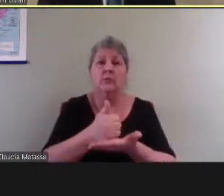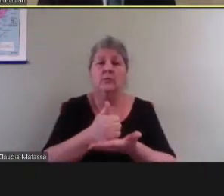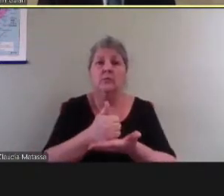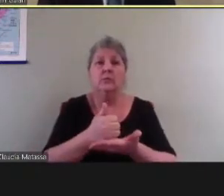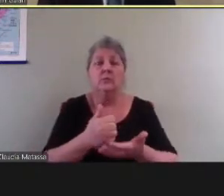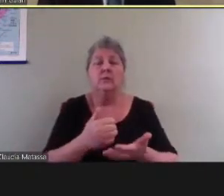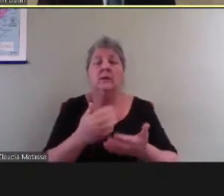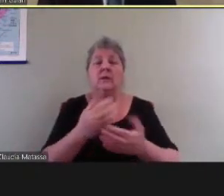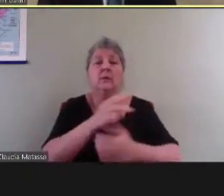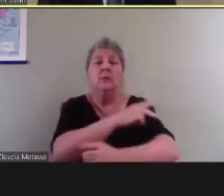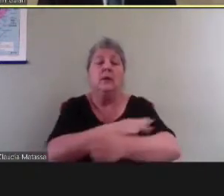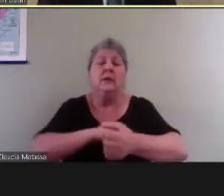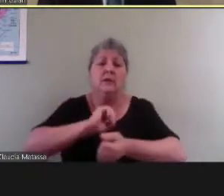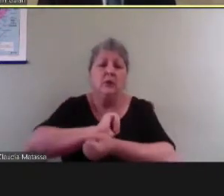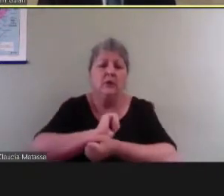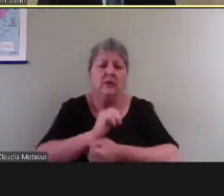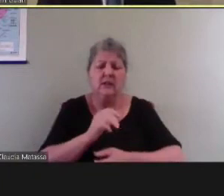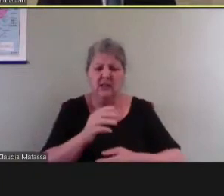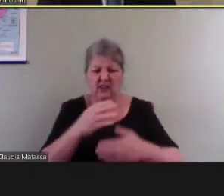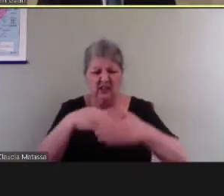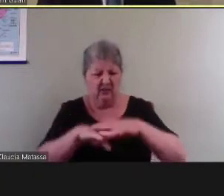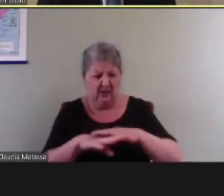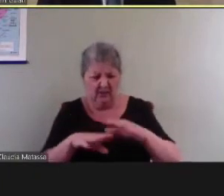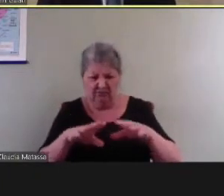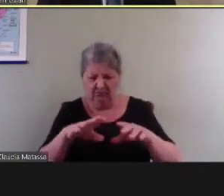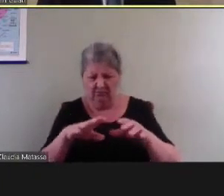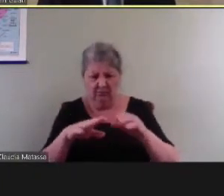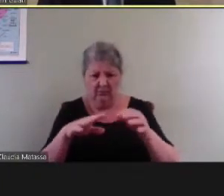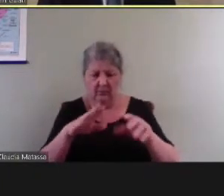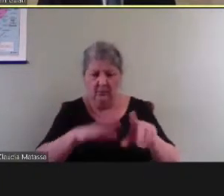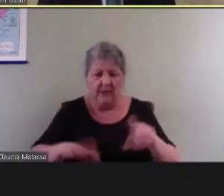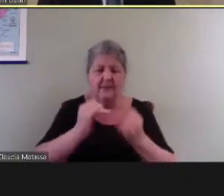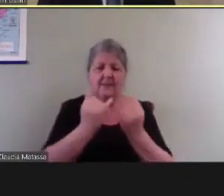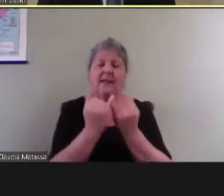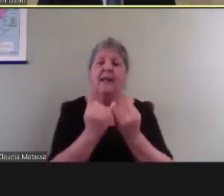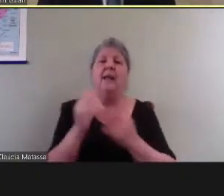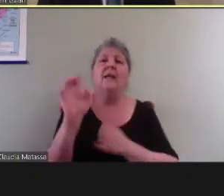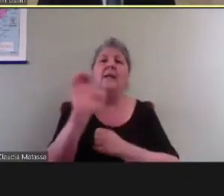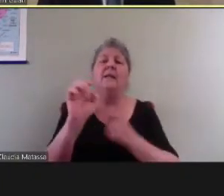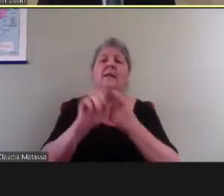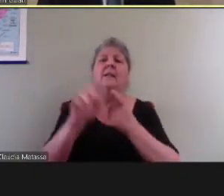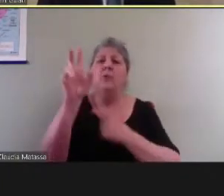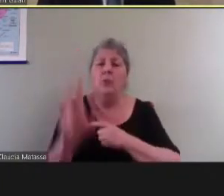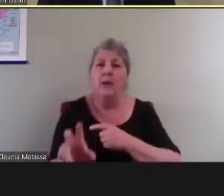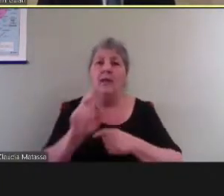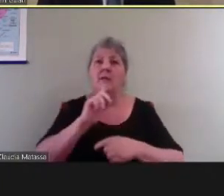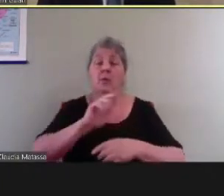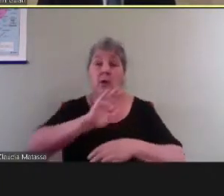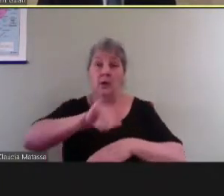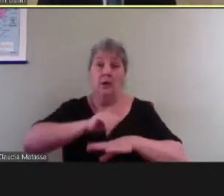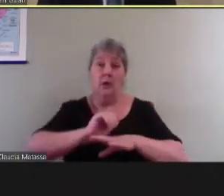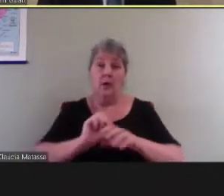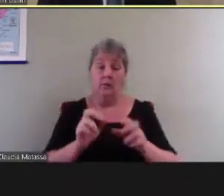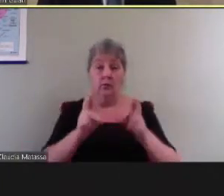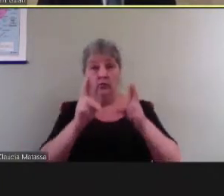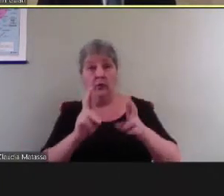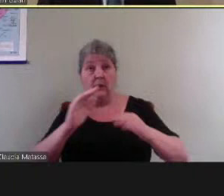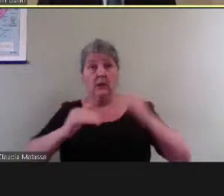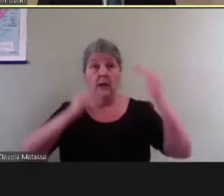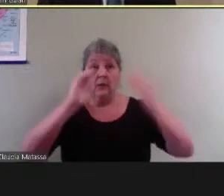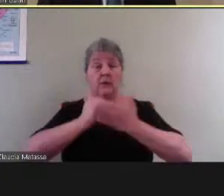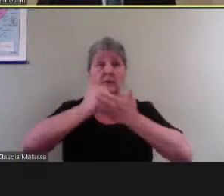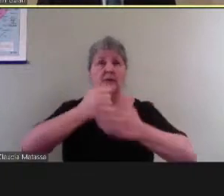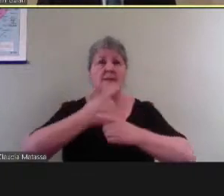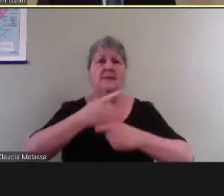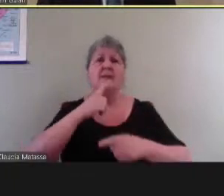police custody. And even in jurisdictions like England and Wales, where there is an appropriate adult system, people with